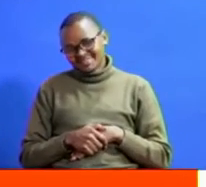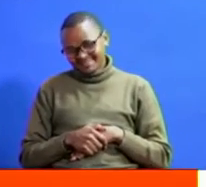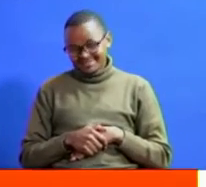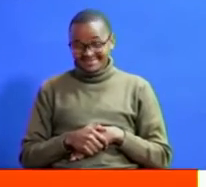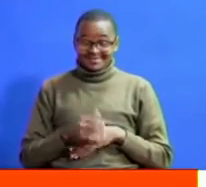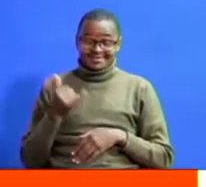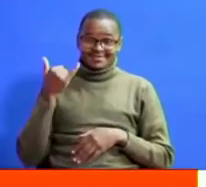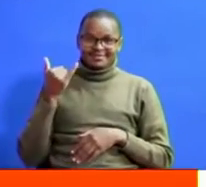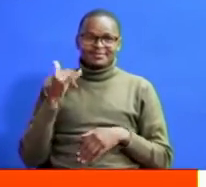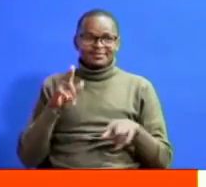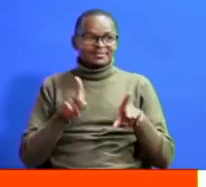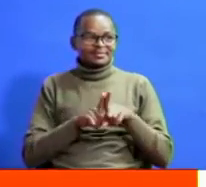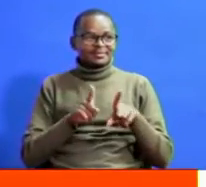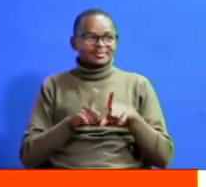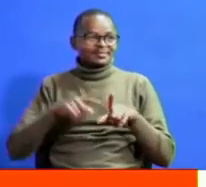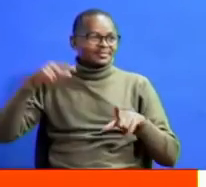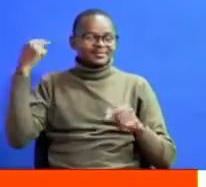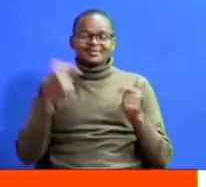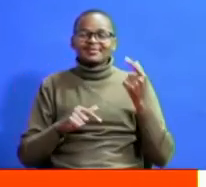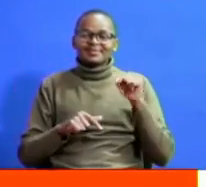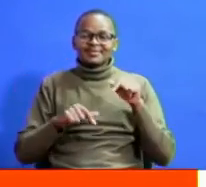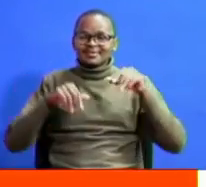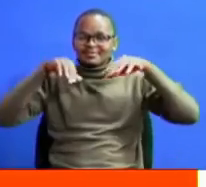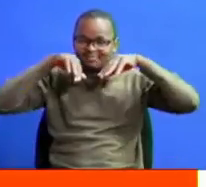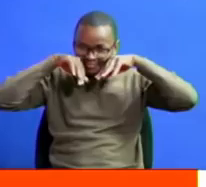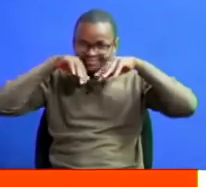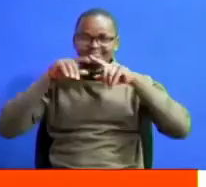Jana pia nilipigwa kama